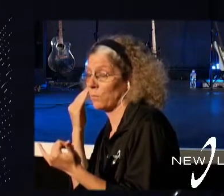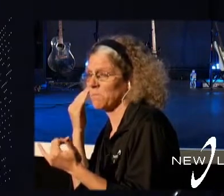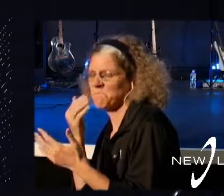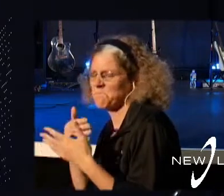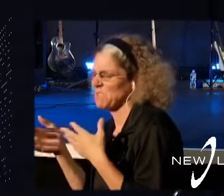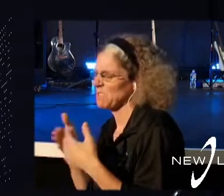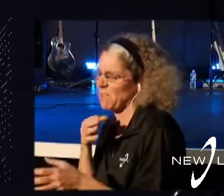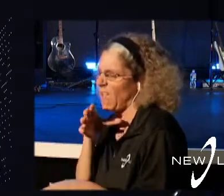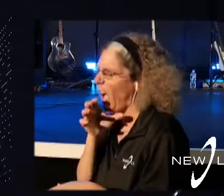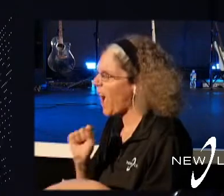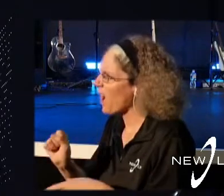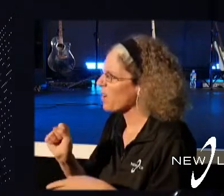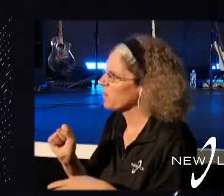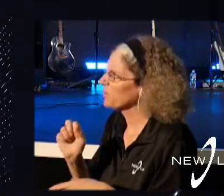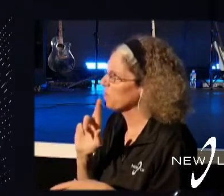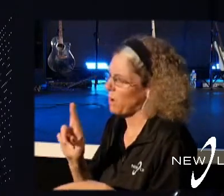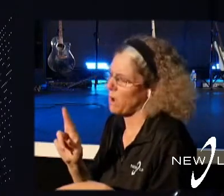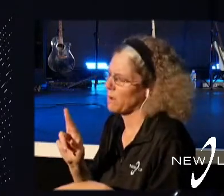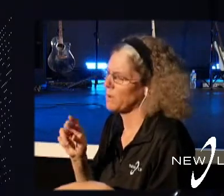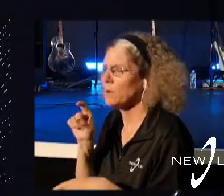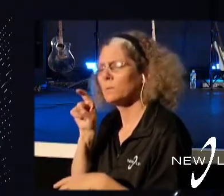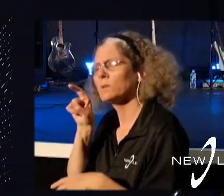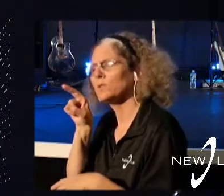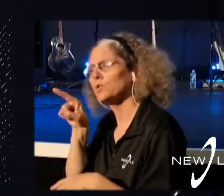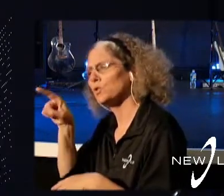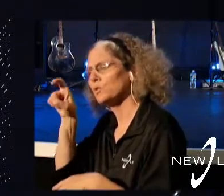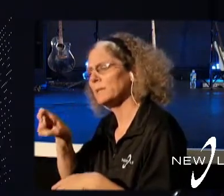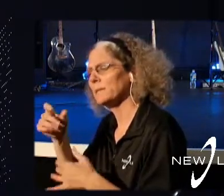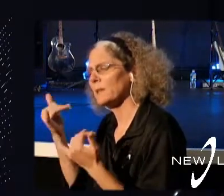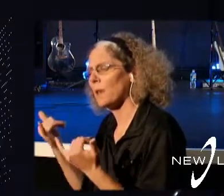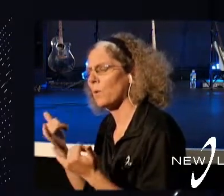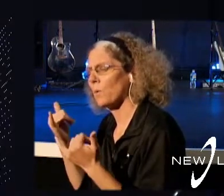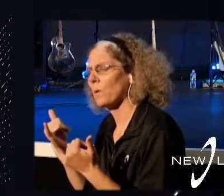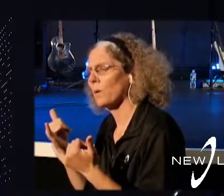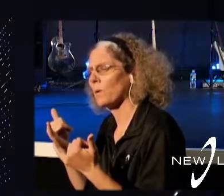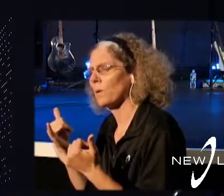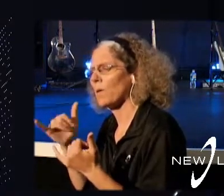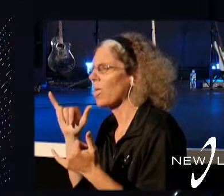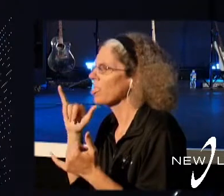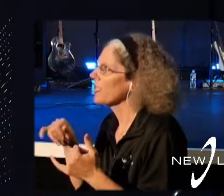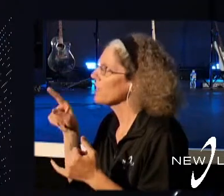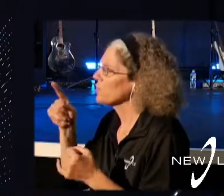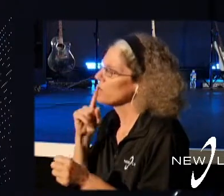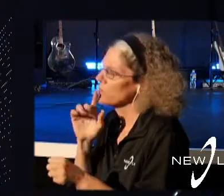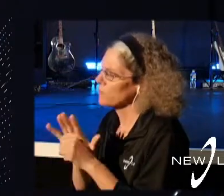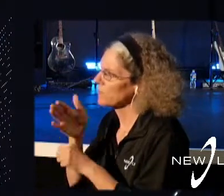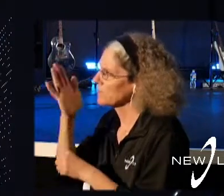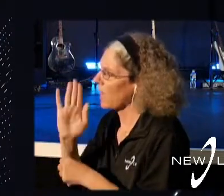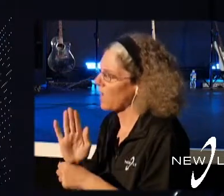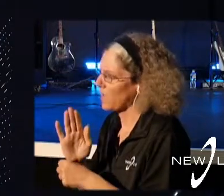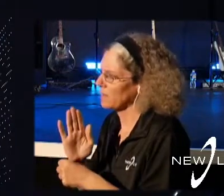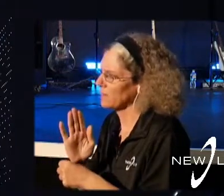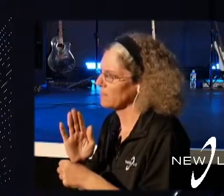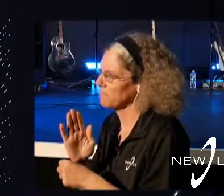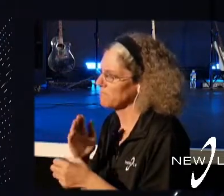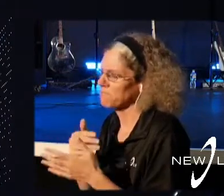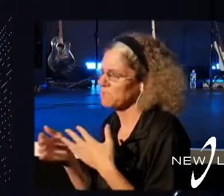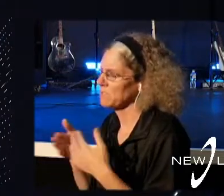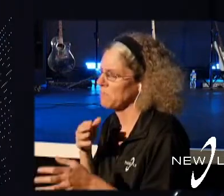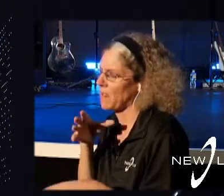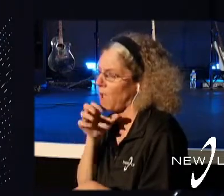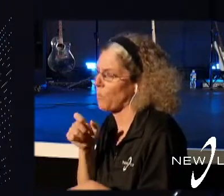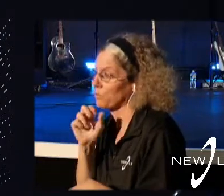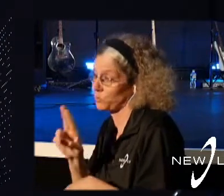what age or stage of life you're in, do you need to know right now that you can trust God no matter what? I